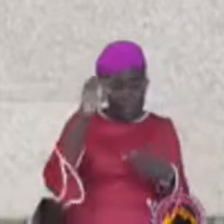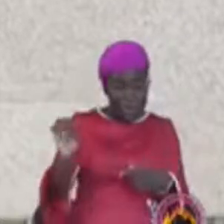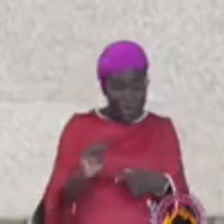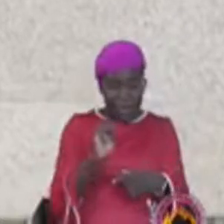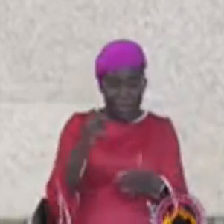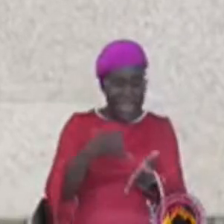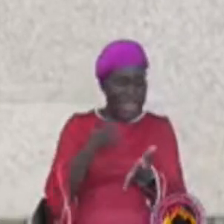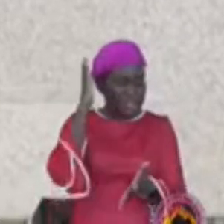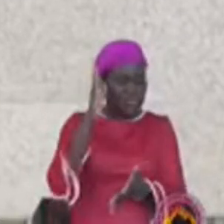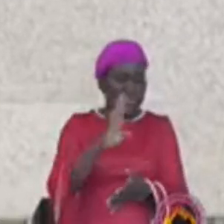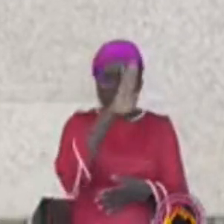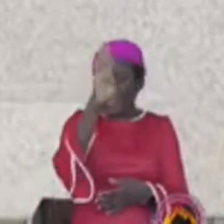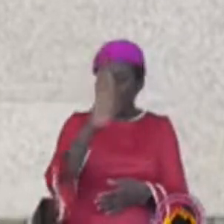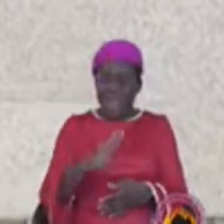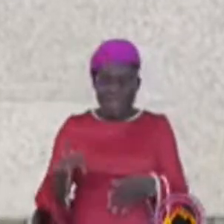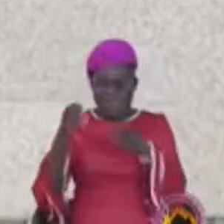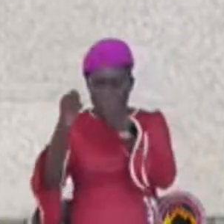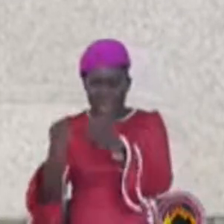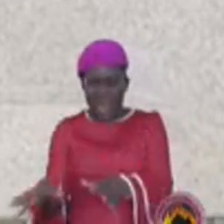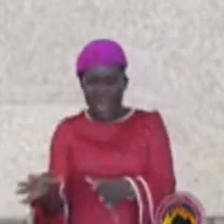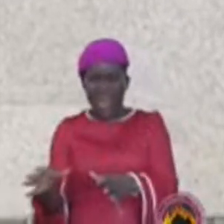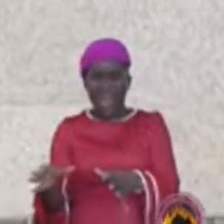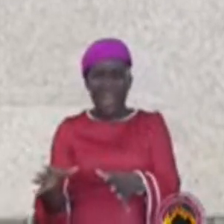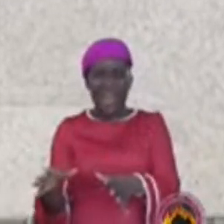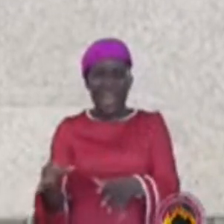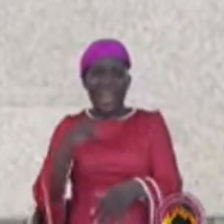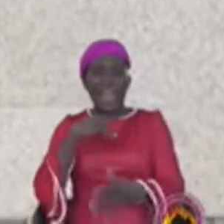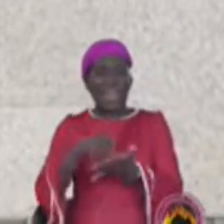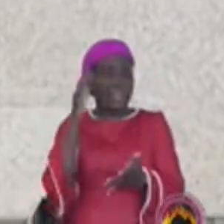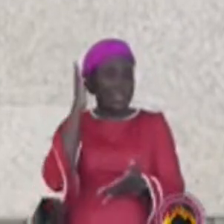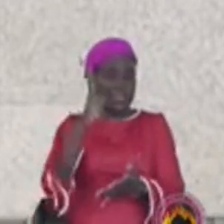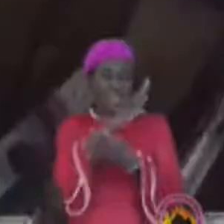never lose.